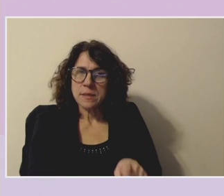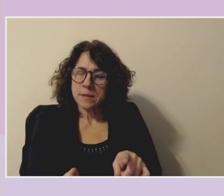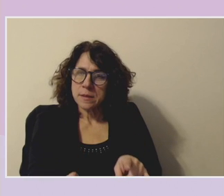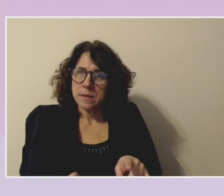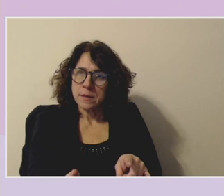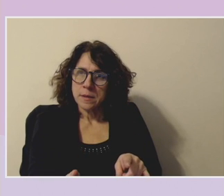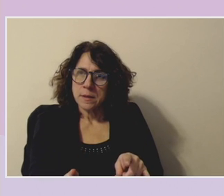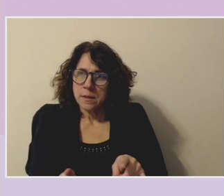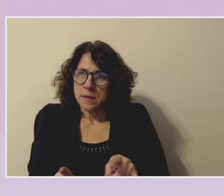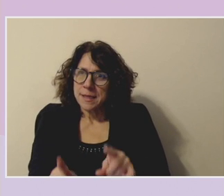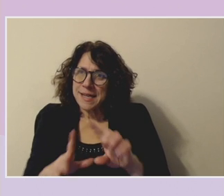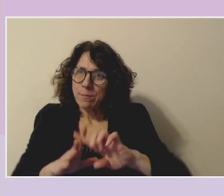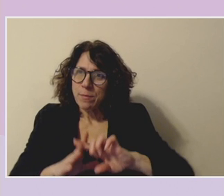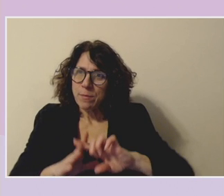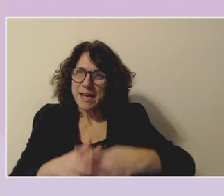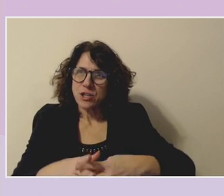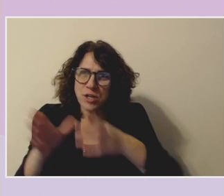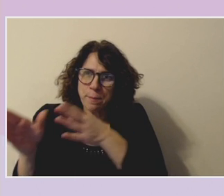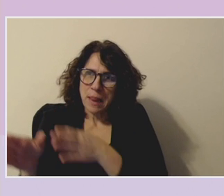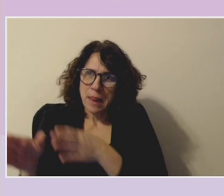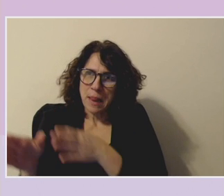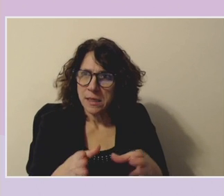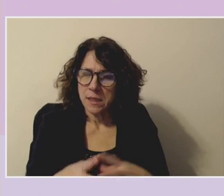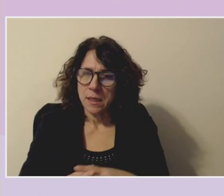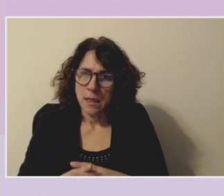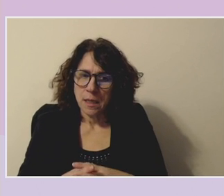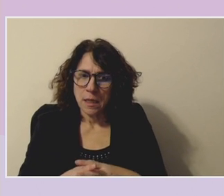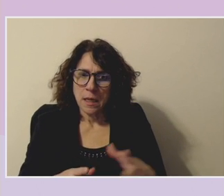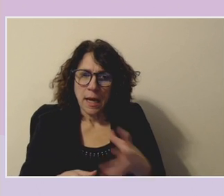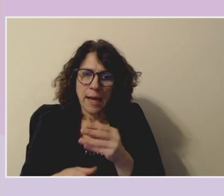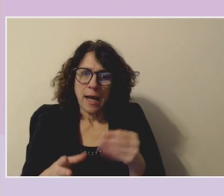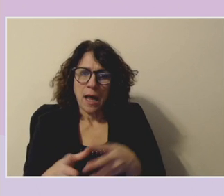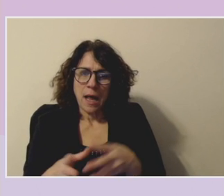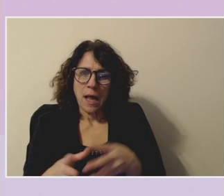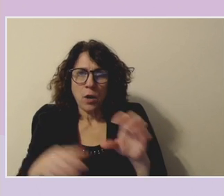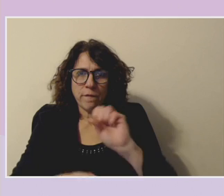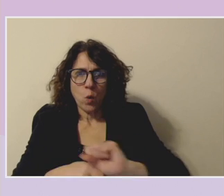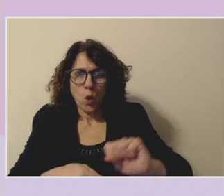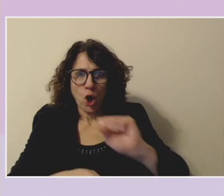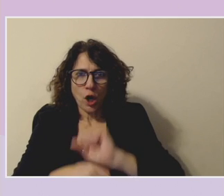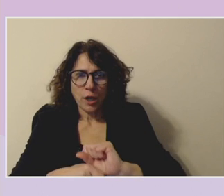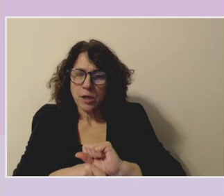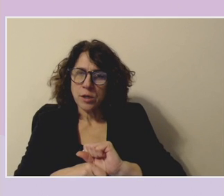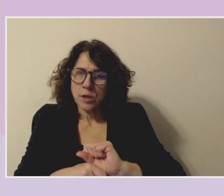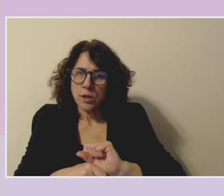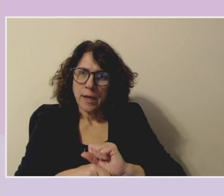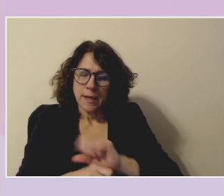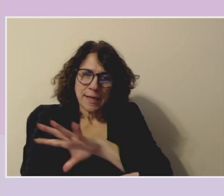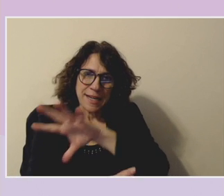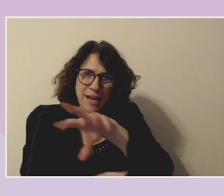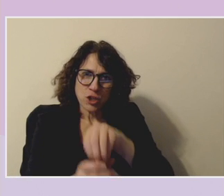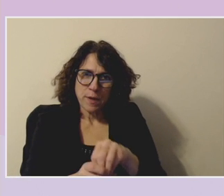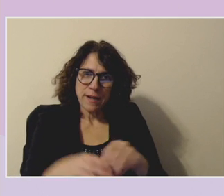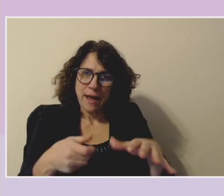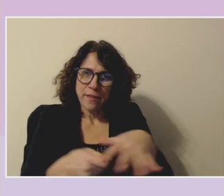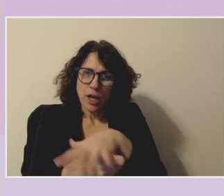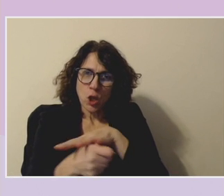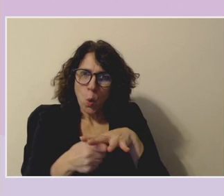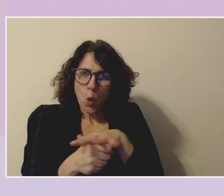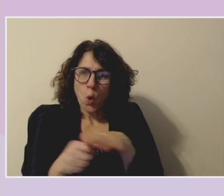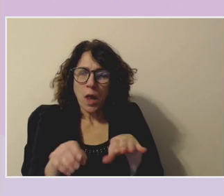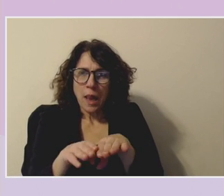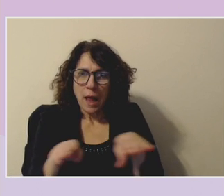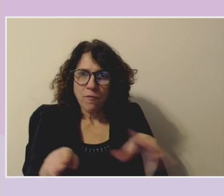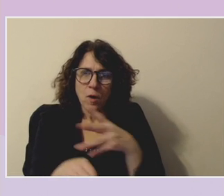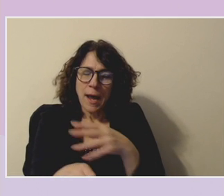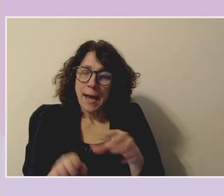an implementation plan, and there's a lot of work to get engagement at the local level. And can